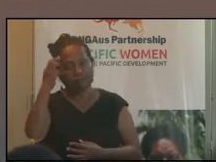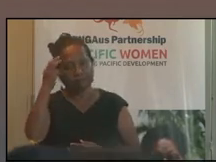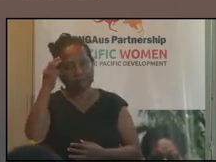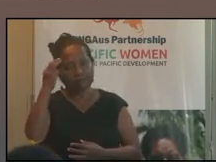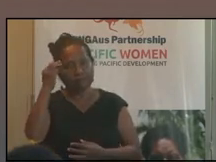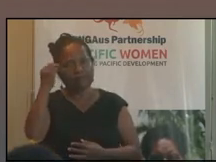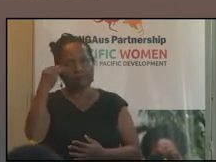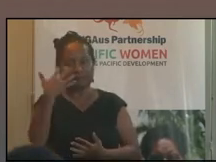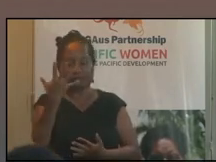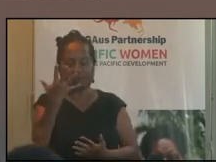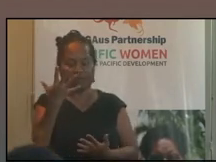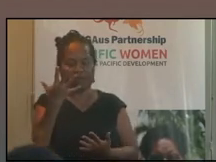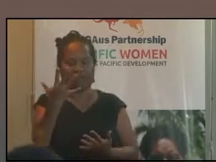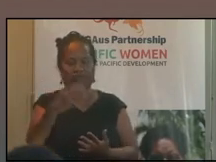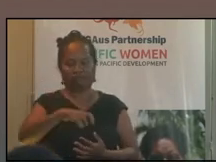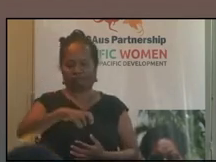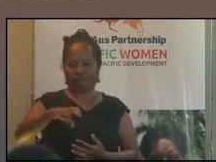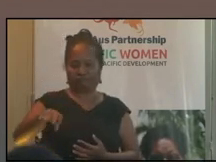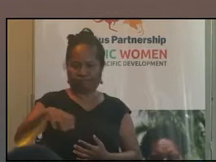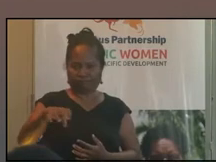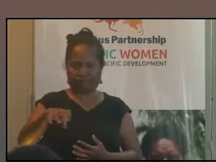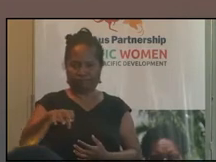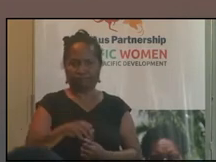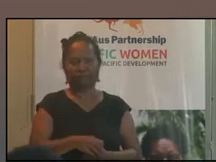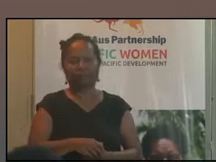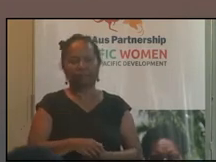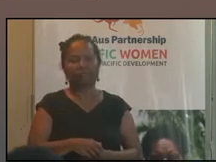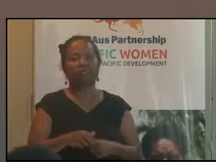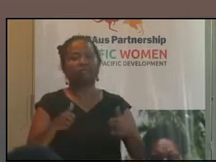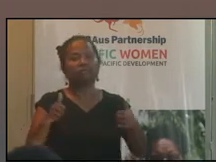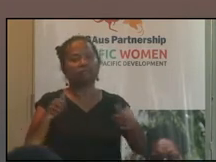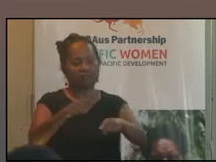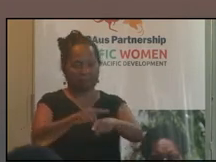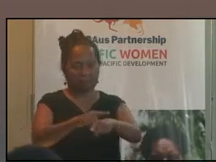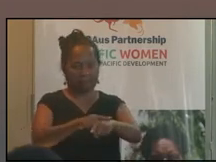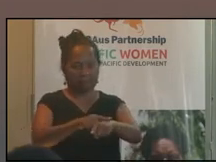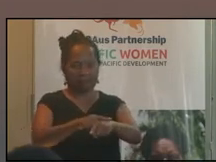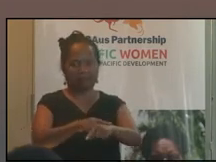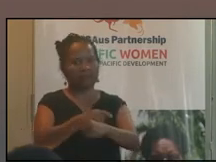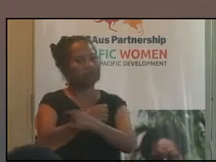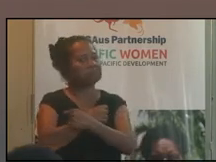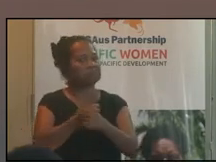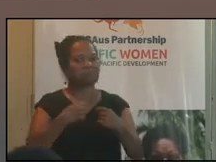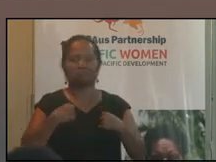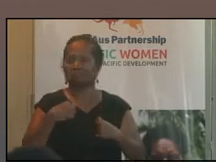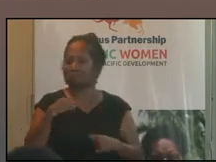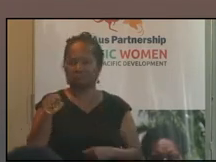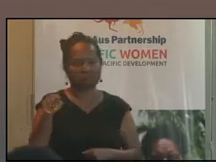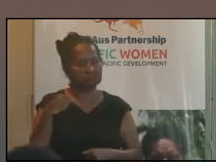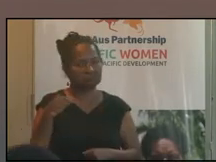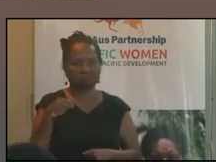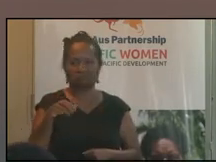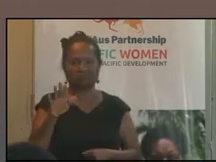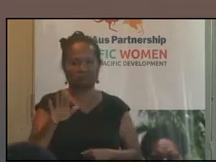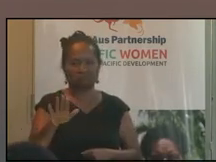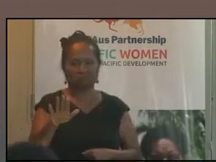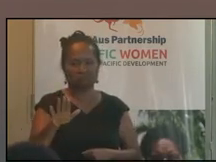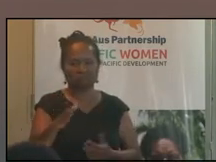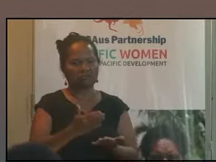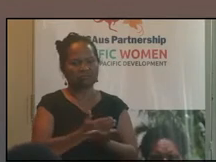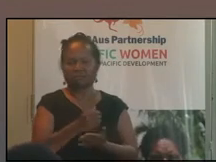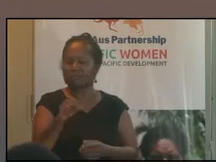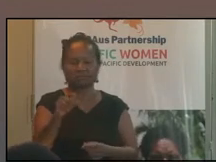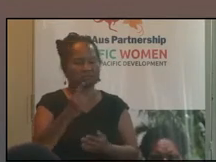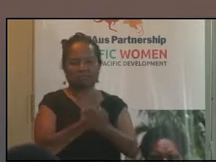regional seats, this is a good opportunity for us to take it on board. And if we don't, and if we still want the 22 reserve seats, it's just not